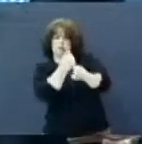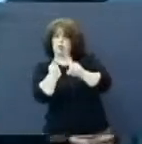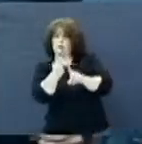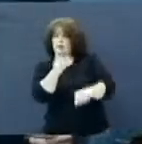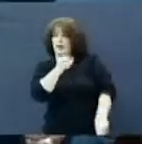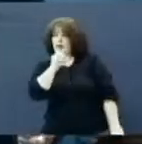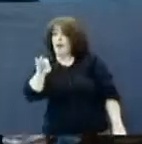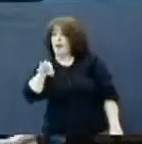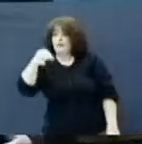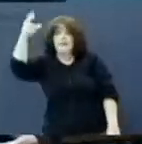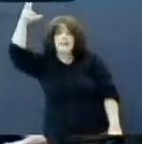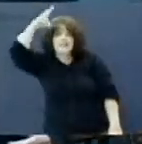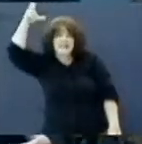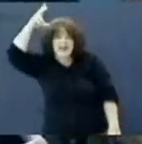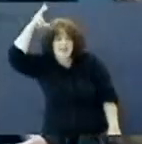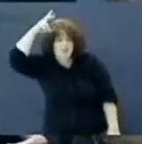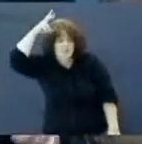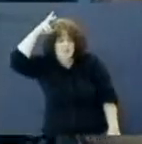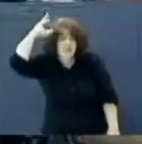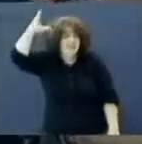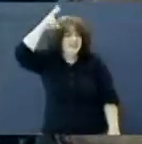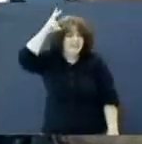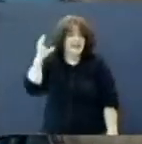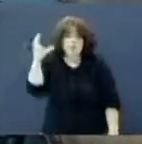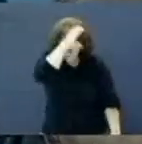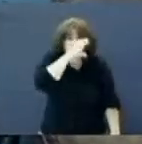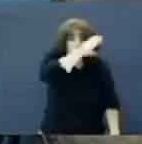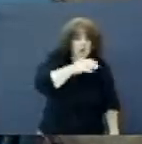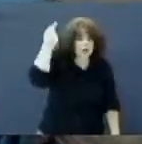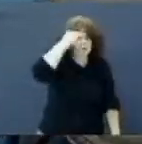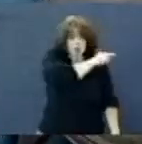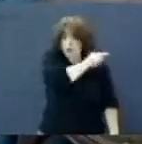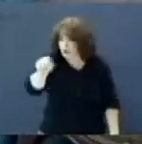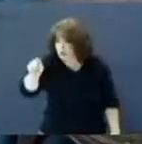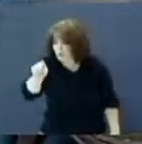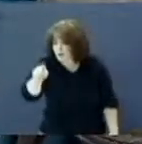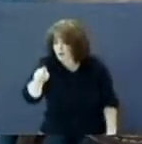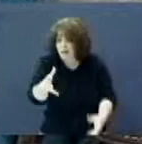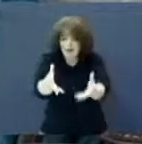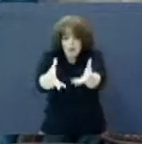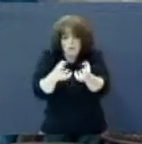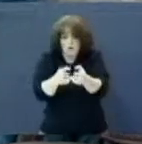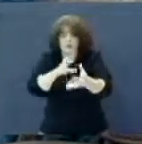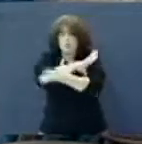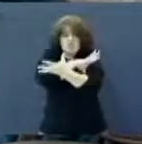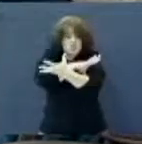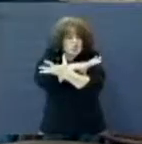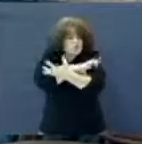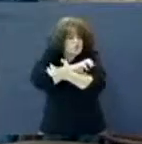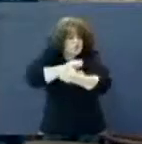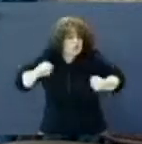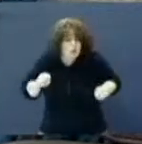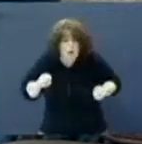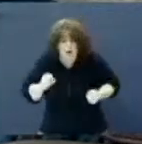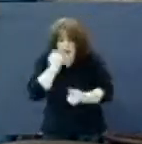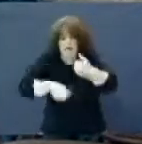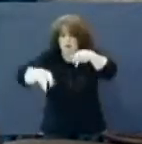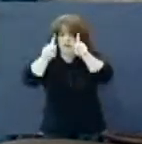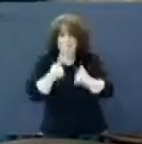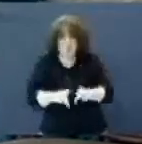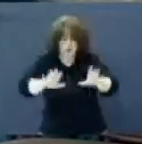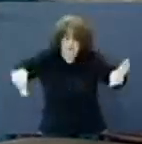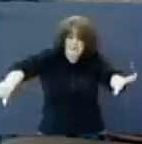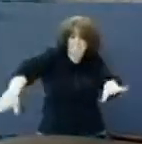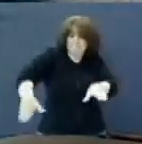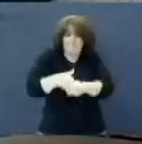devil's lurking in them hills. The devil's out to seek and to destroy every person, every